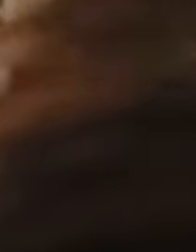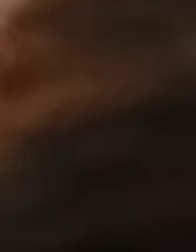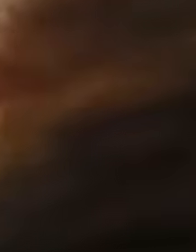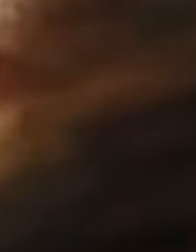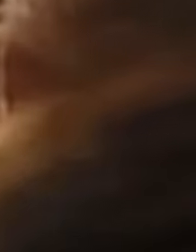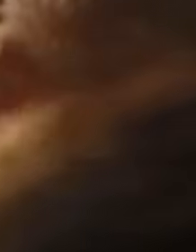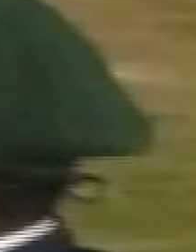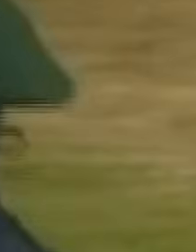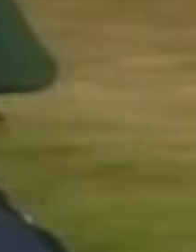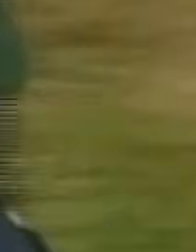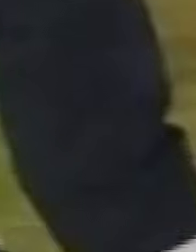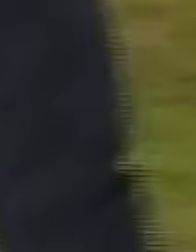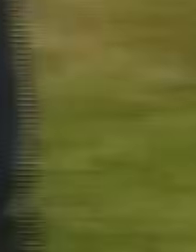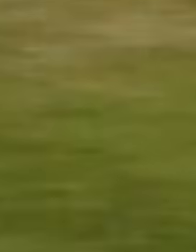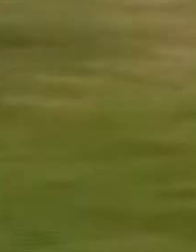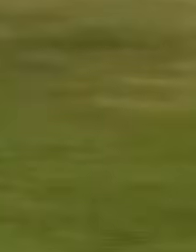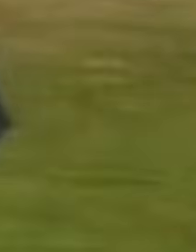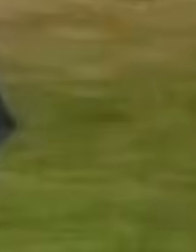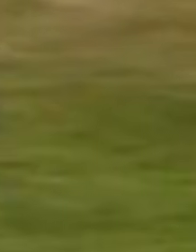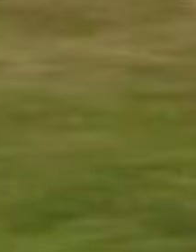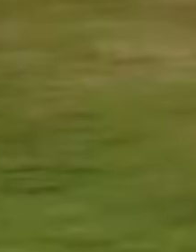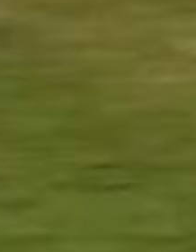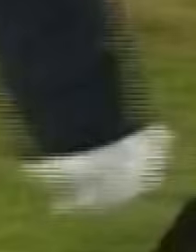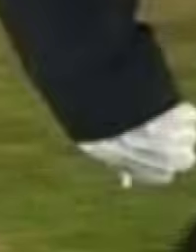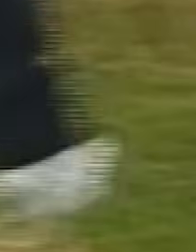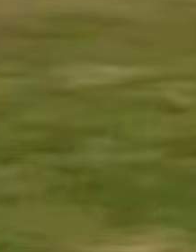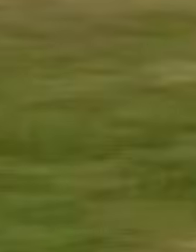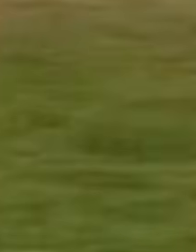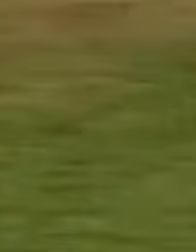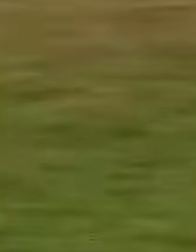day, the 21st of March,